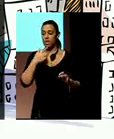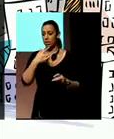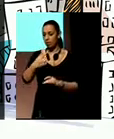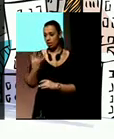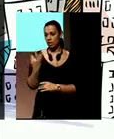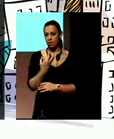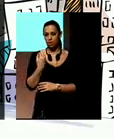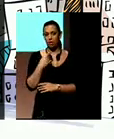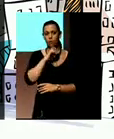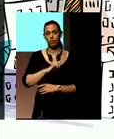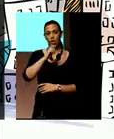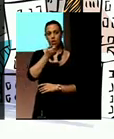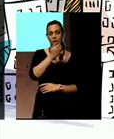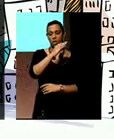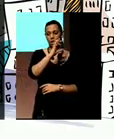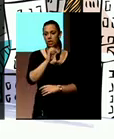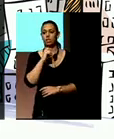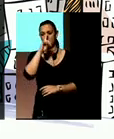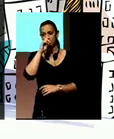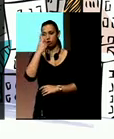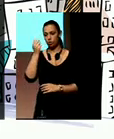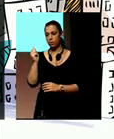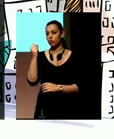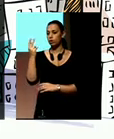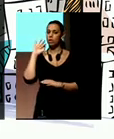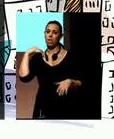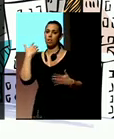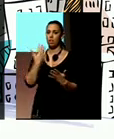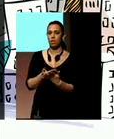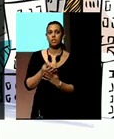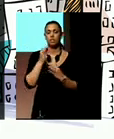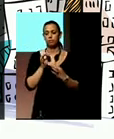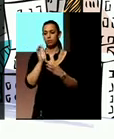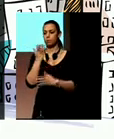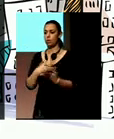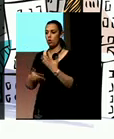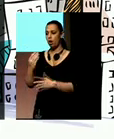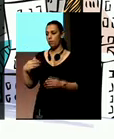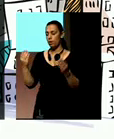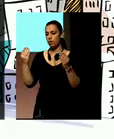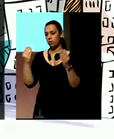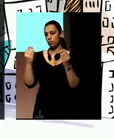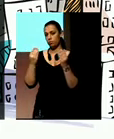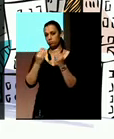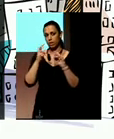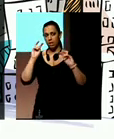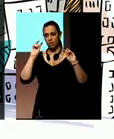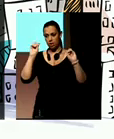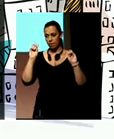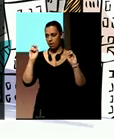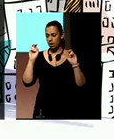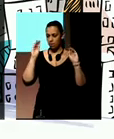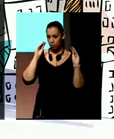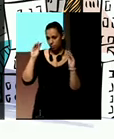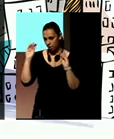this table. Our foundation, since 2002, has been collaborating actively in terms